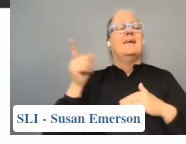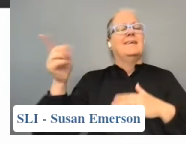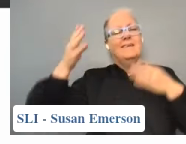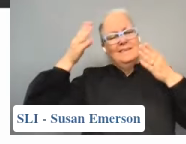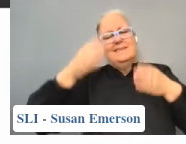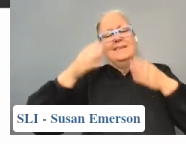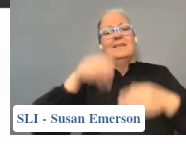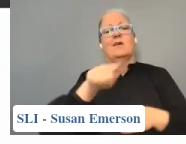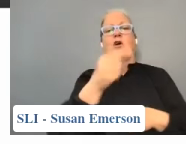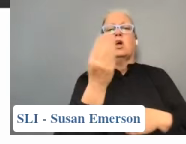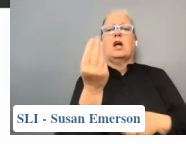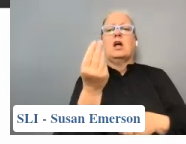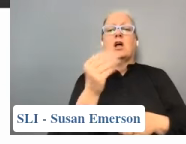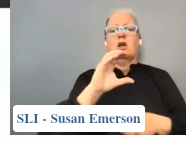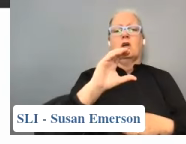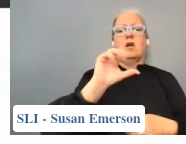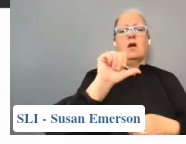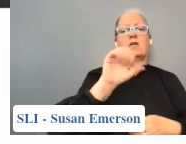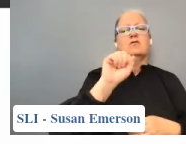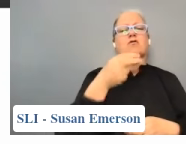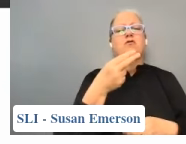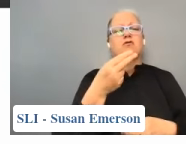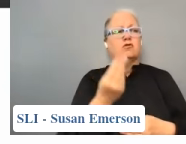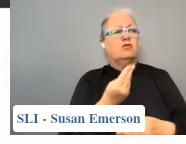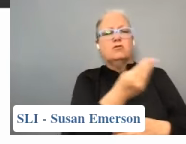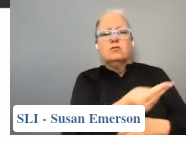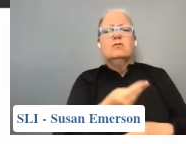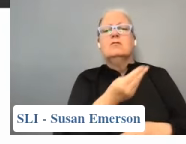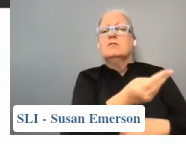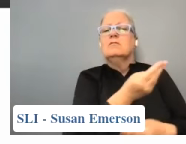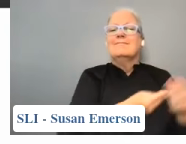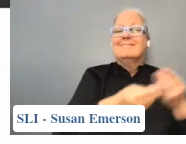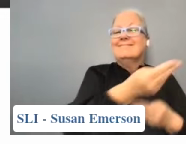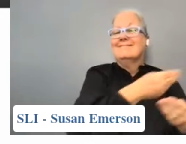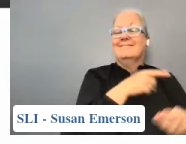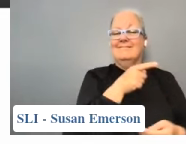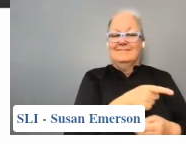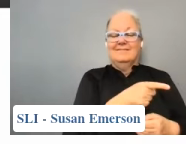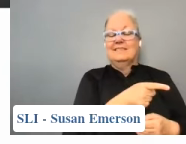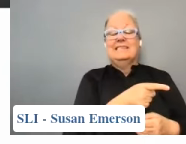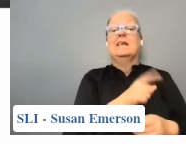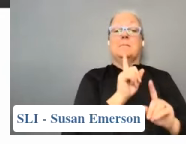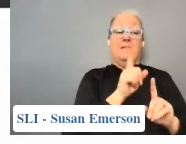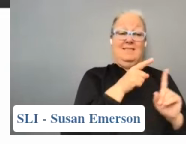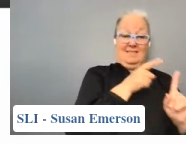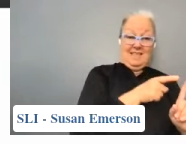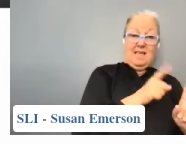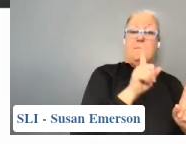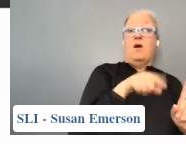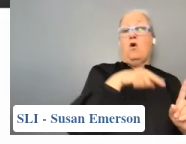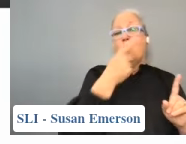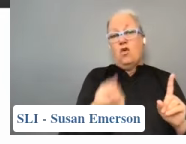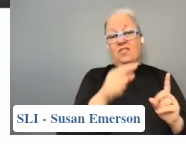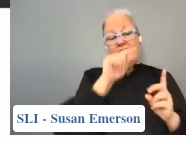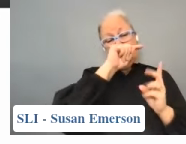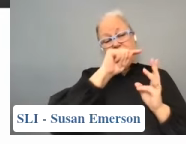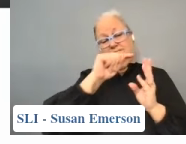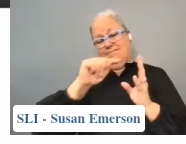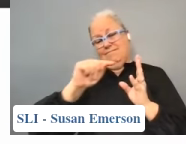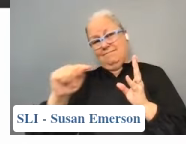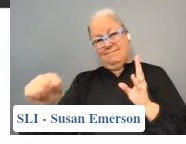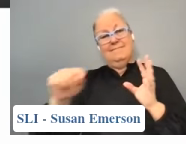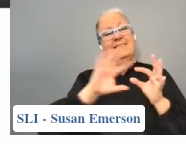particular, and we contrast that with all of the other components that make up social